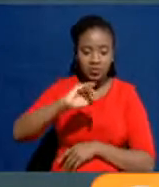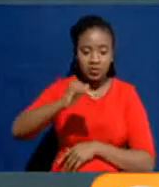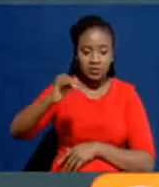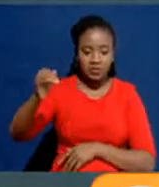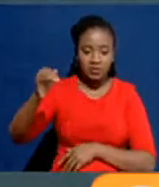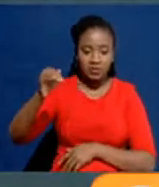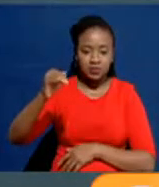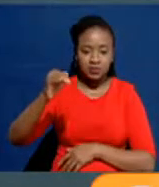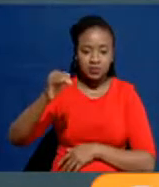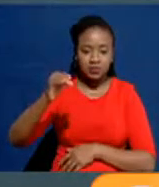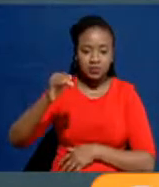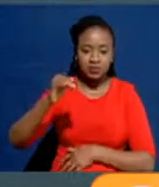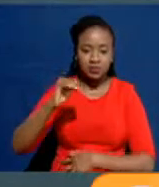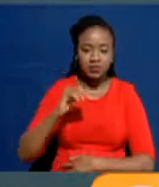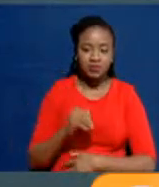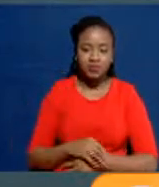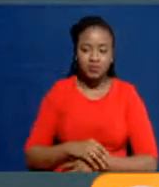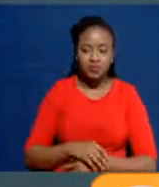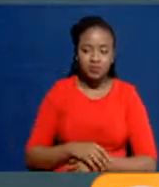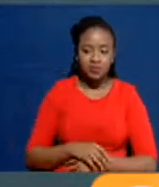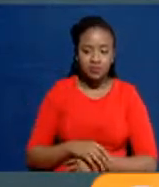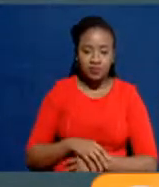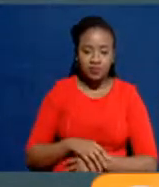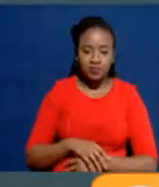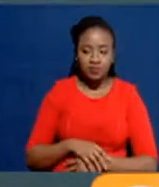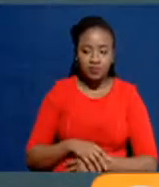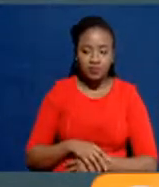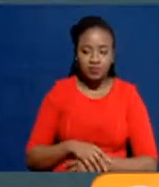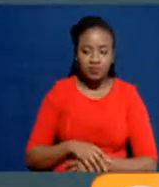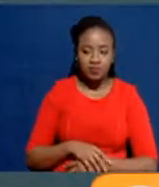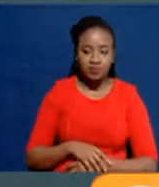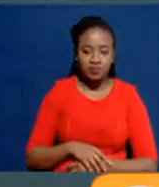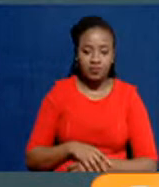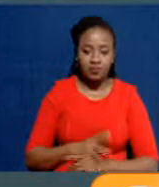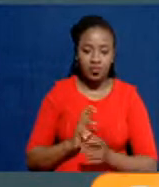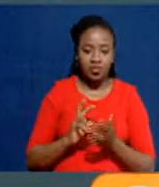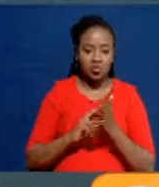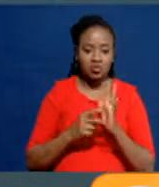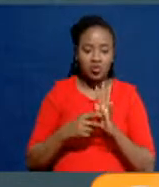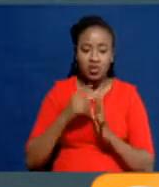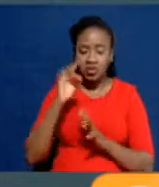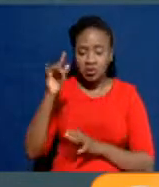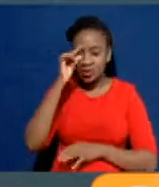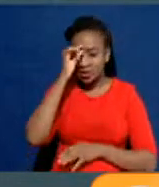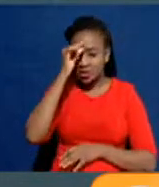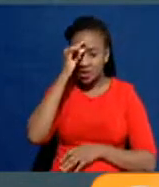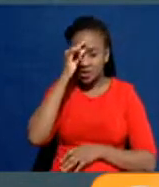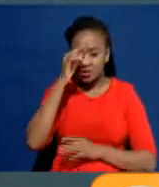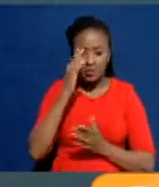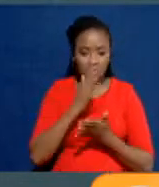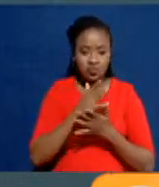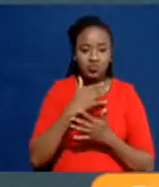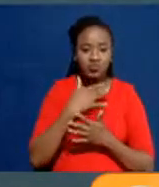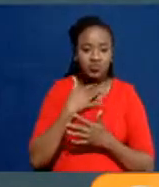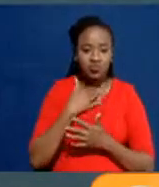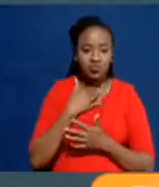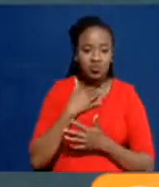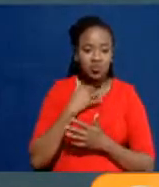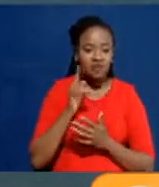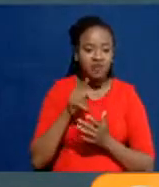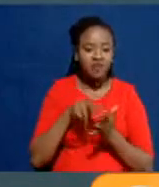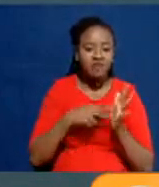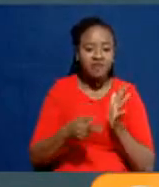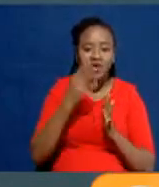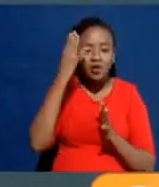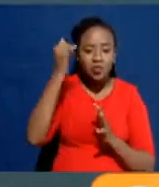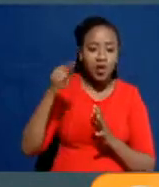irregular. So like, well, hold up. So was it a case of the government not going to court prepared? Was it a case of the Attorney